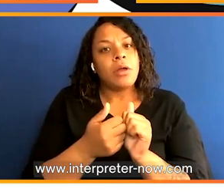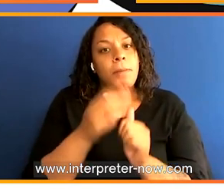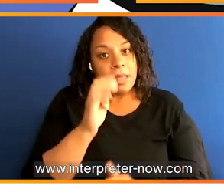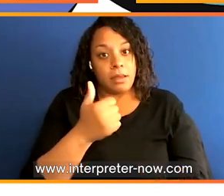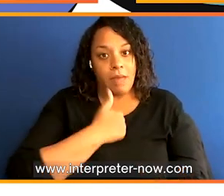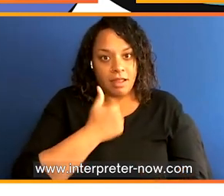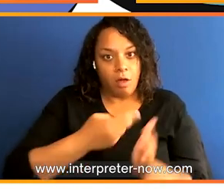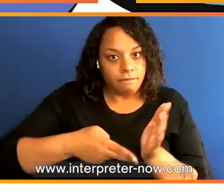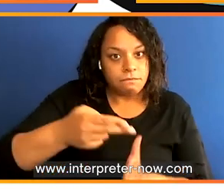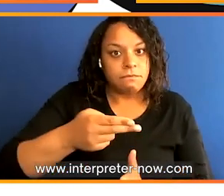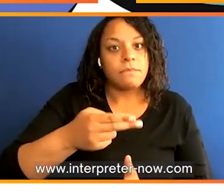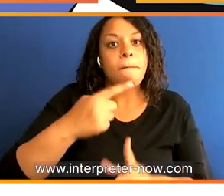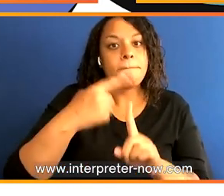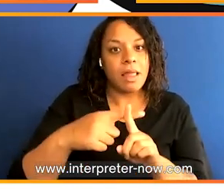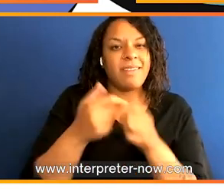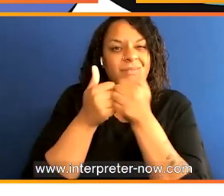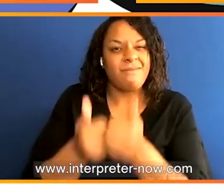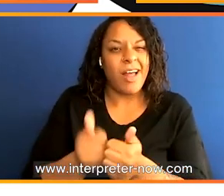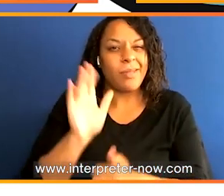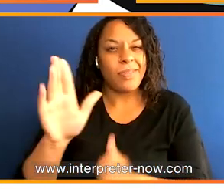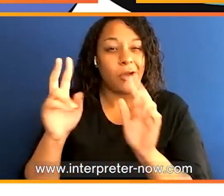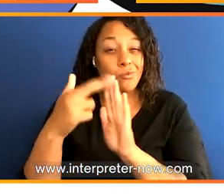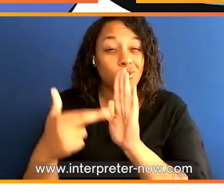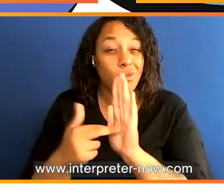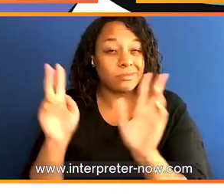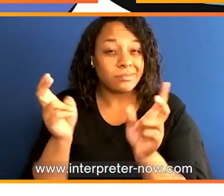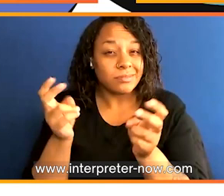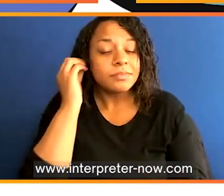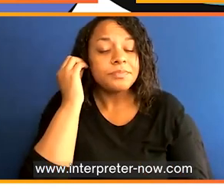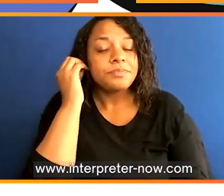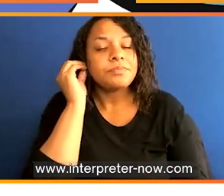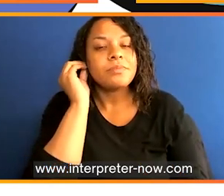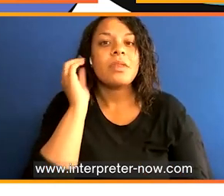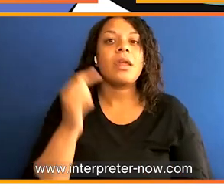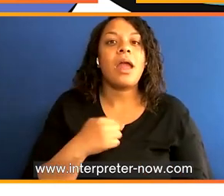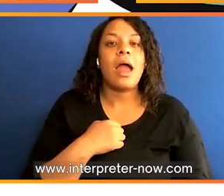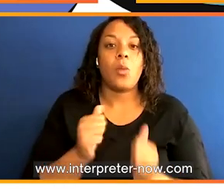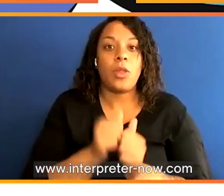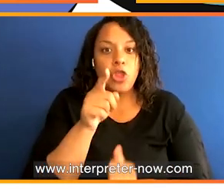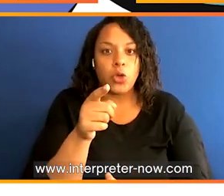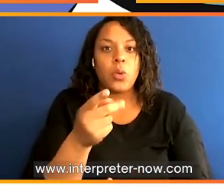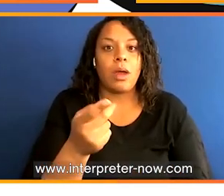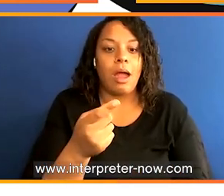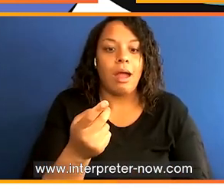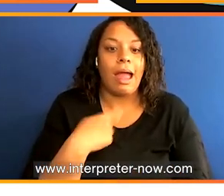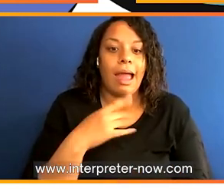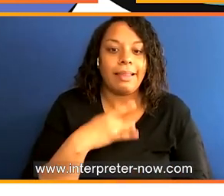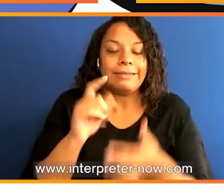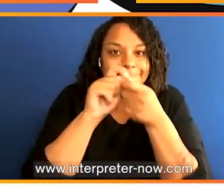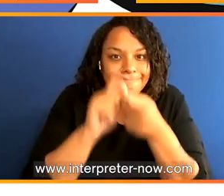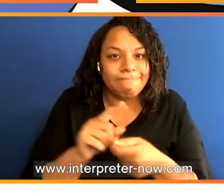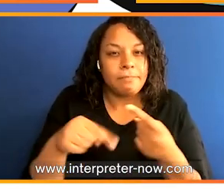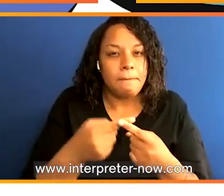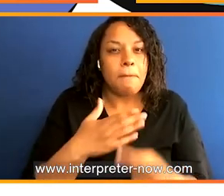me and, you know, still play by the rules, I guess. Yeah. And so I get really detailed with you about that early